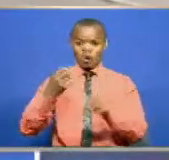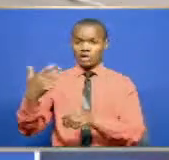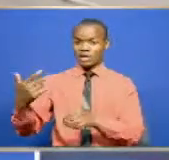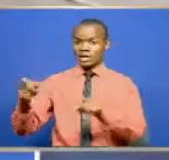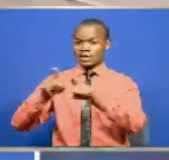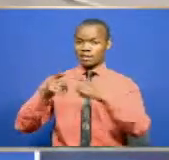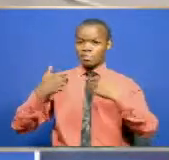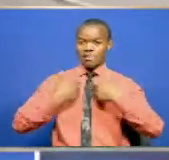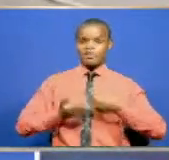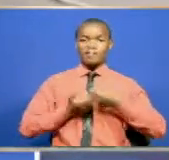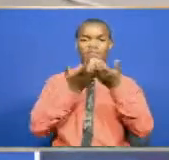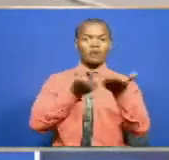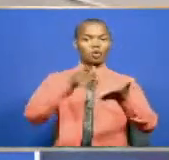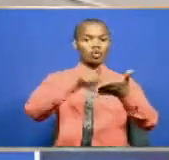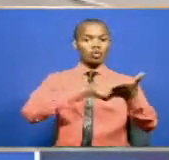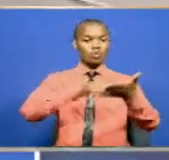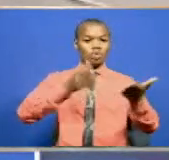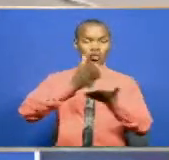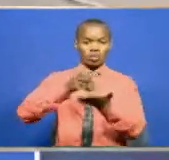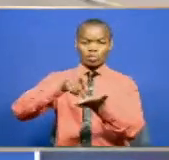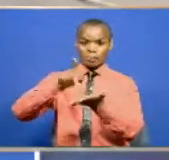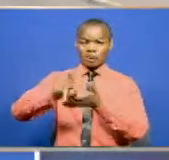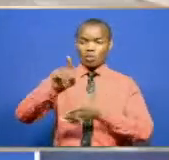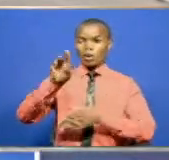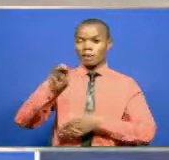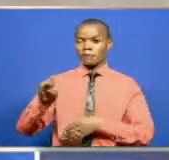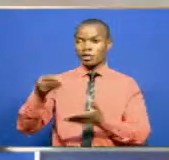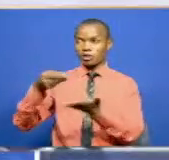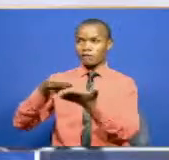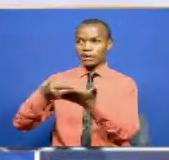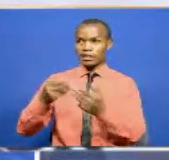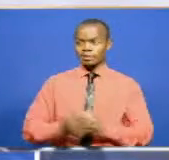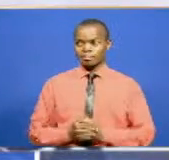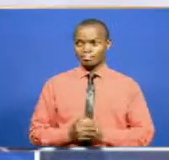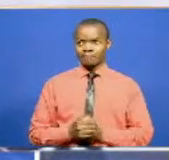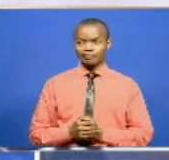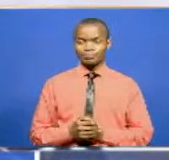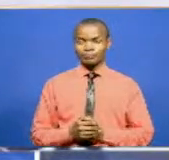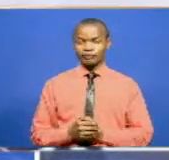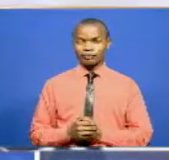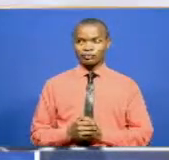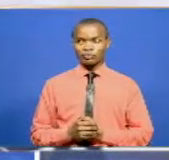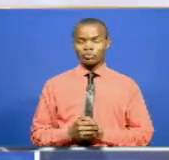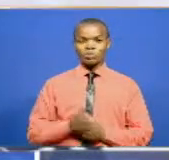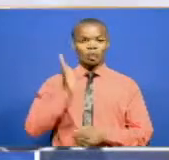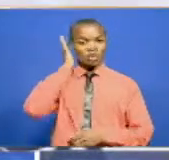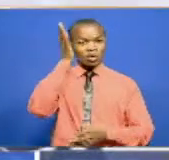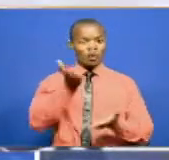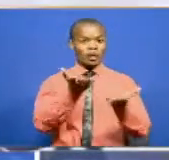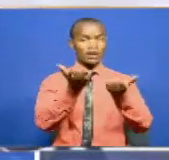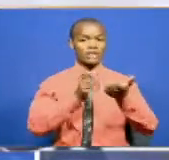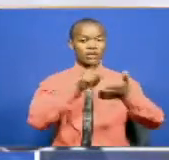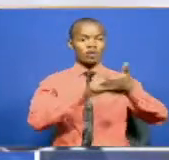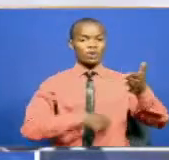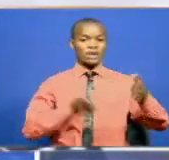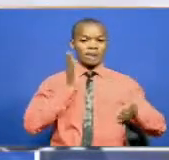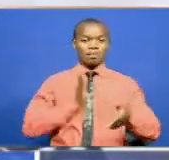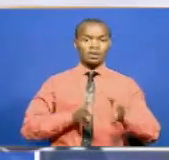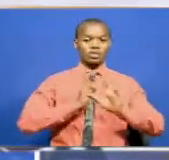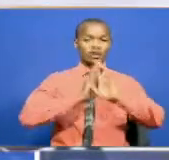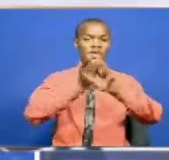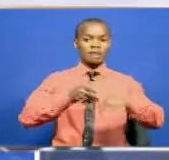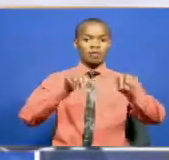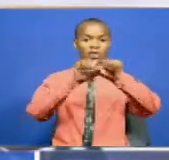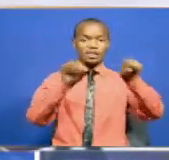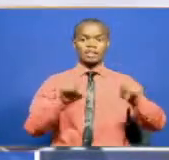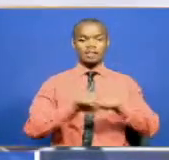product information could be liable to a fine of up to 1 million shillings. We will require the installer to report on the systems